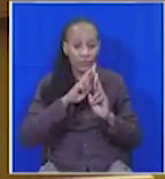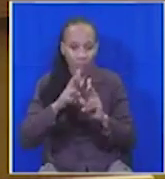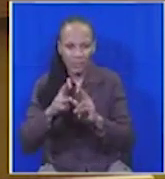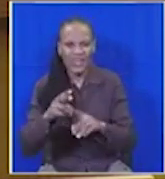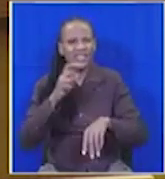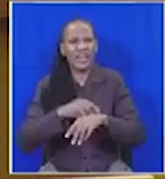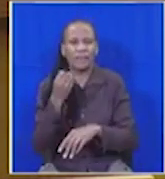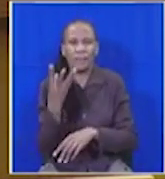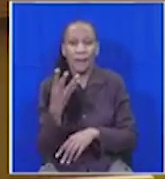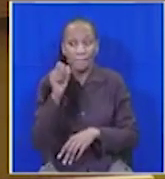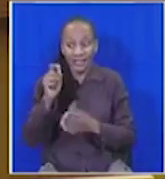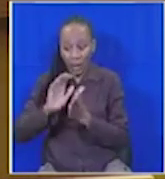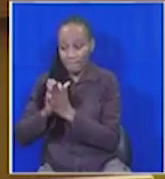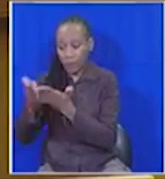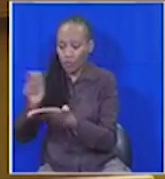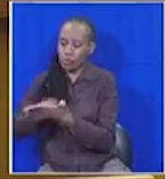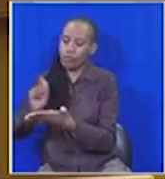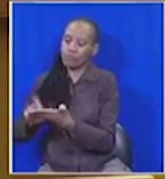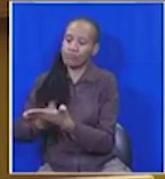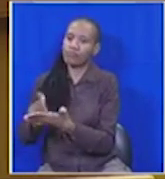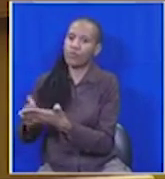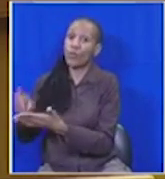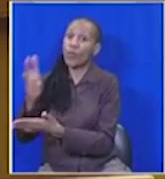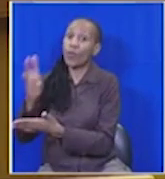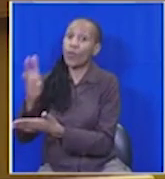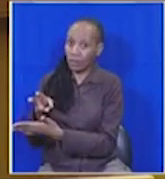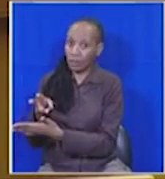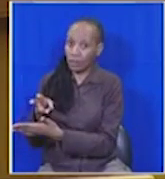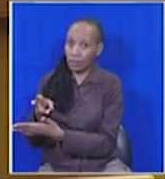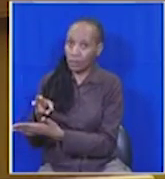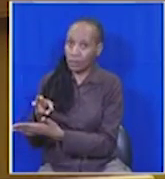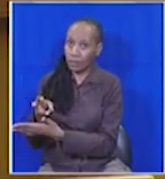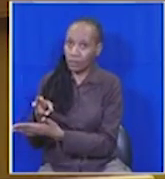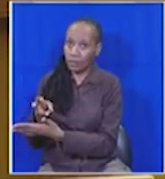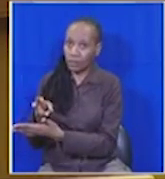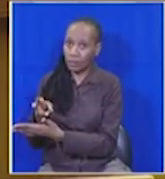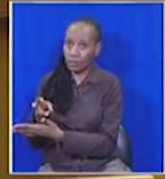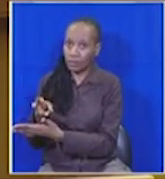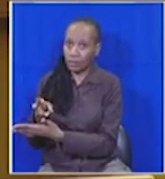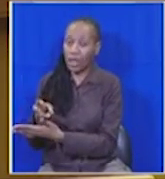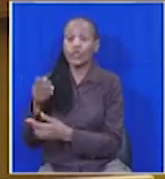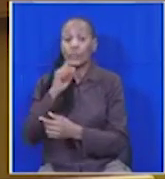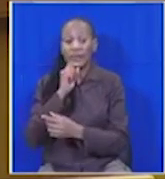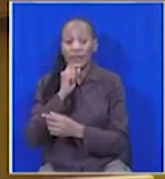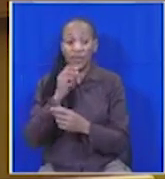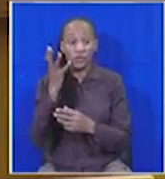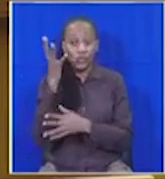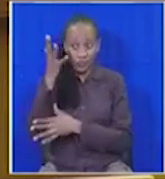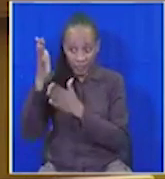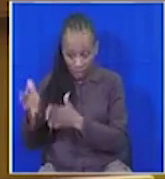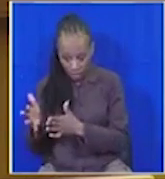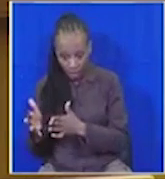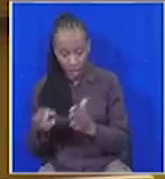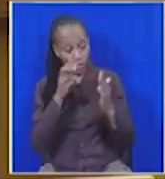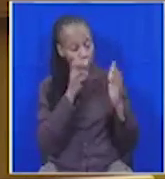will be a record kept. And there will be regular liaison between the Office of the Speaker and the Leader of